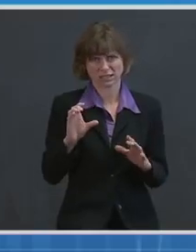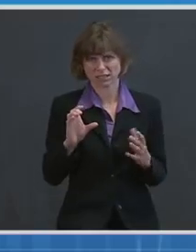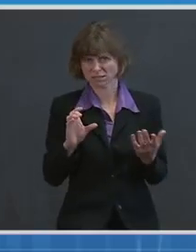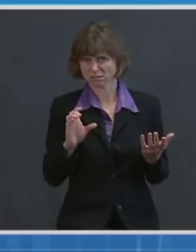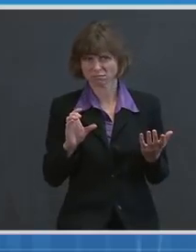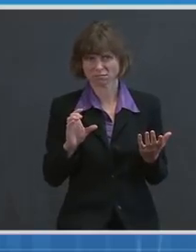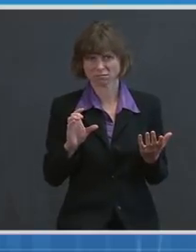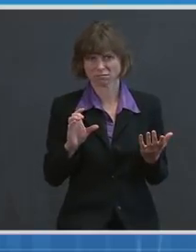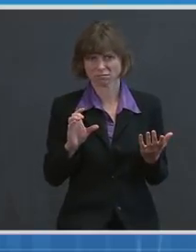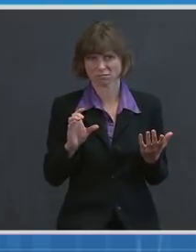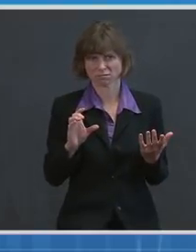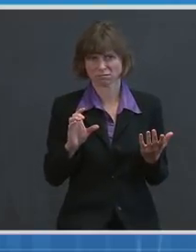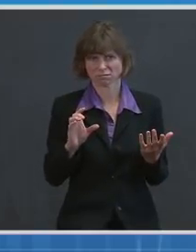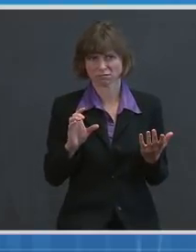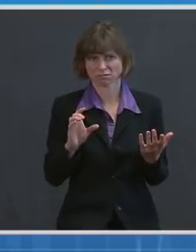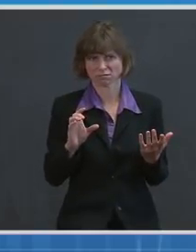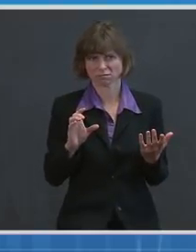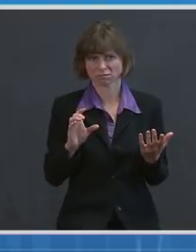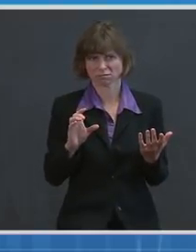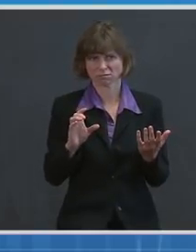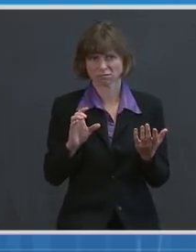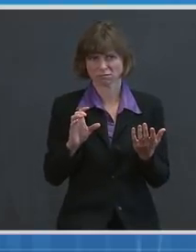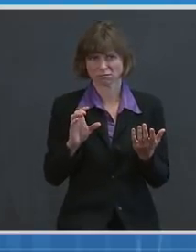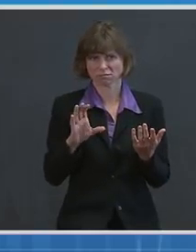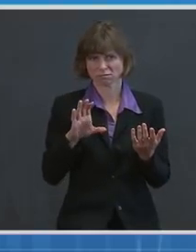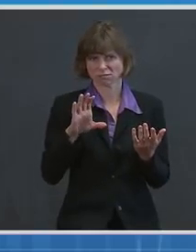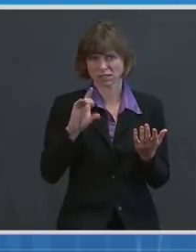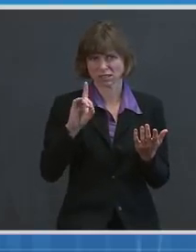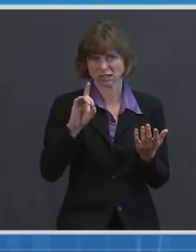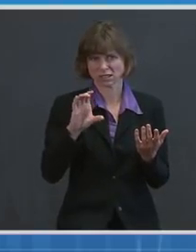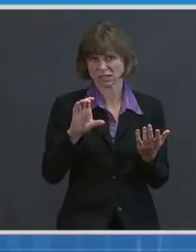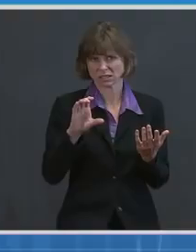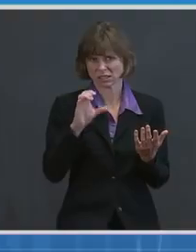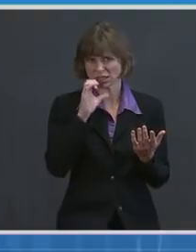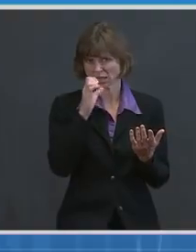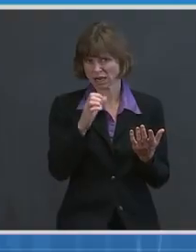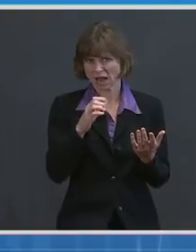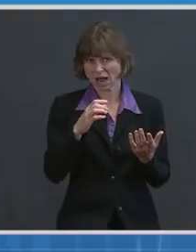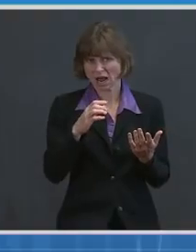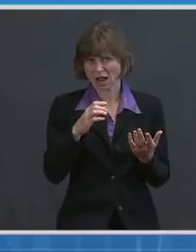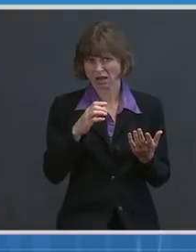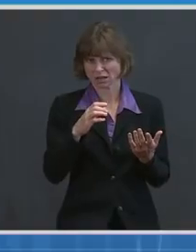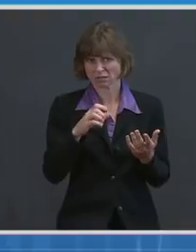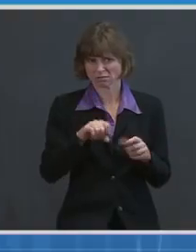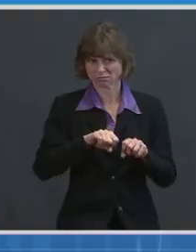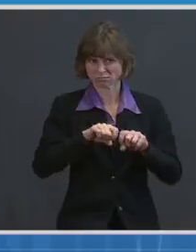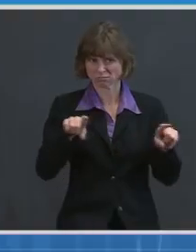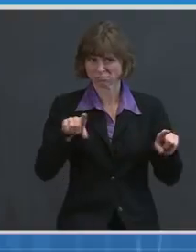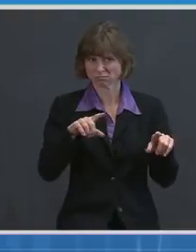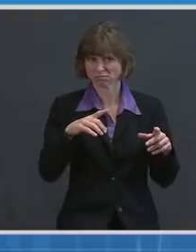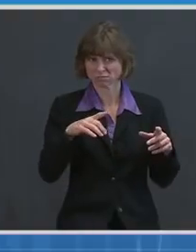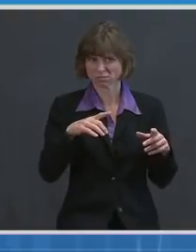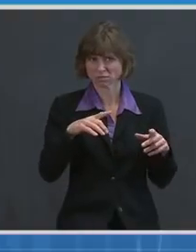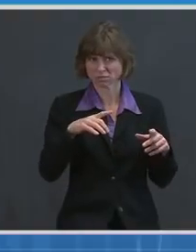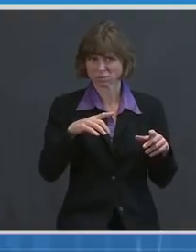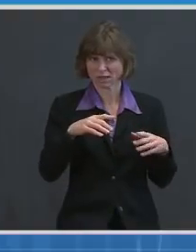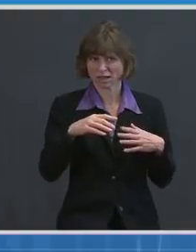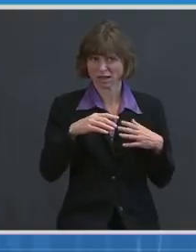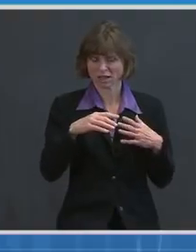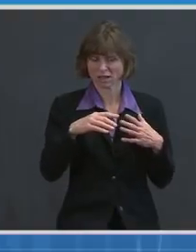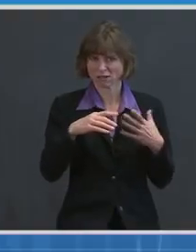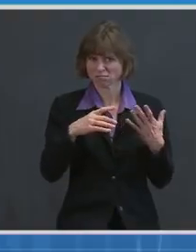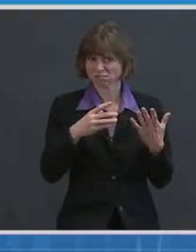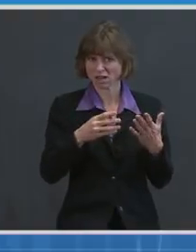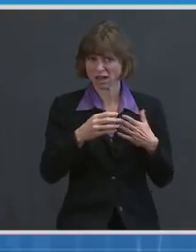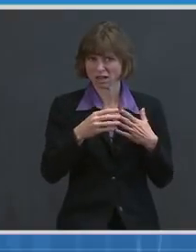the limiting factor is in the CDC not sort of putting out guidance to the effect of those who have been fully vaccinated not having to wear masks and